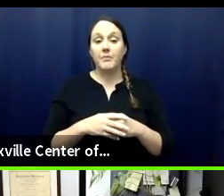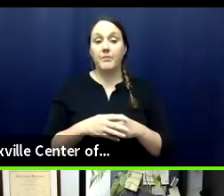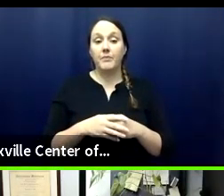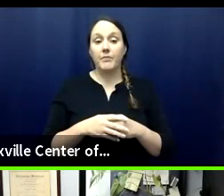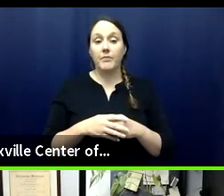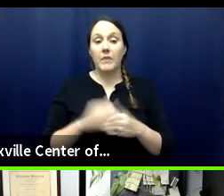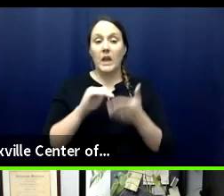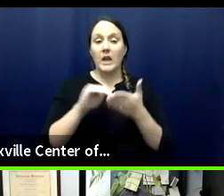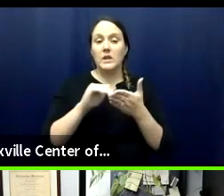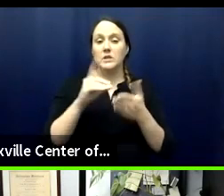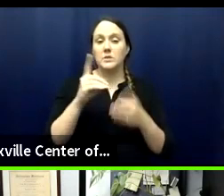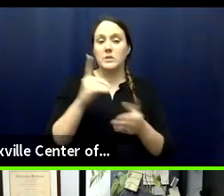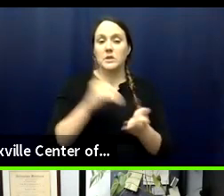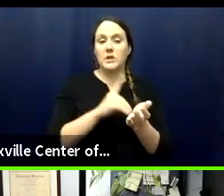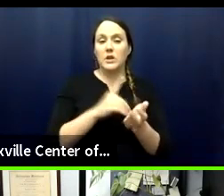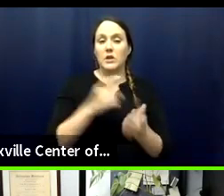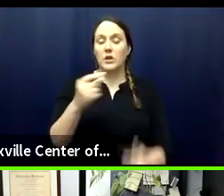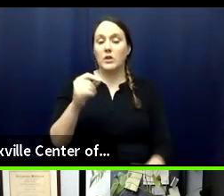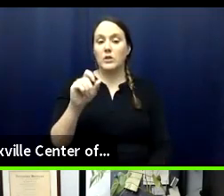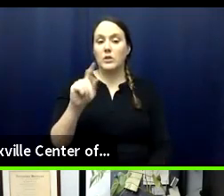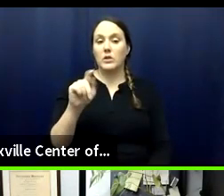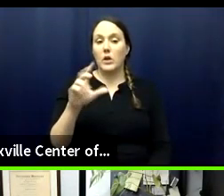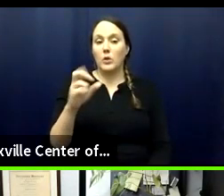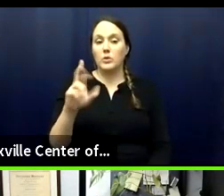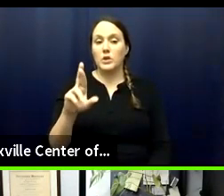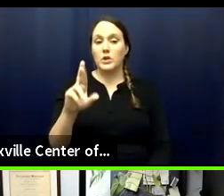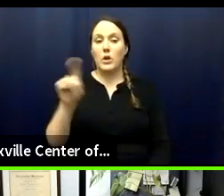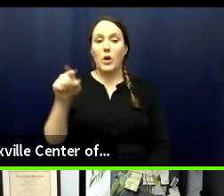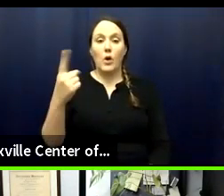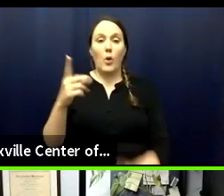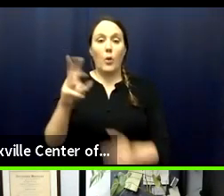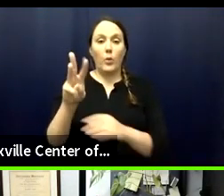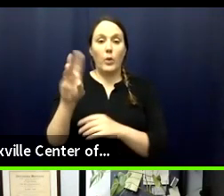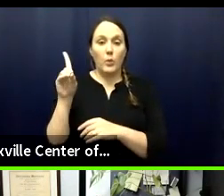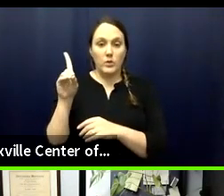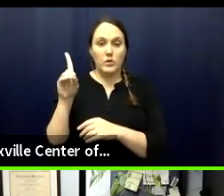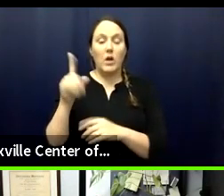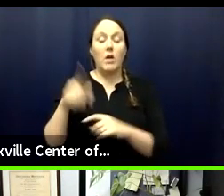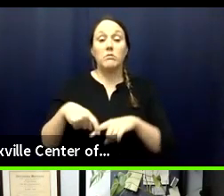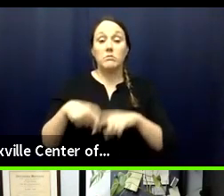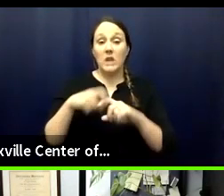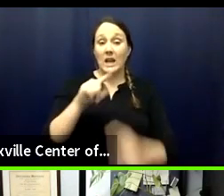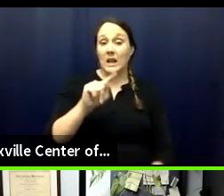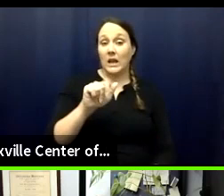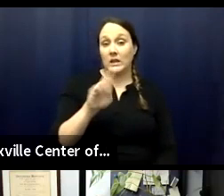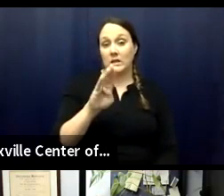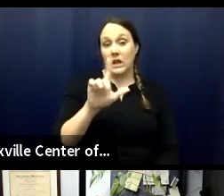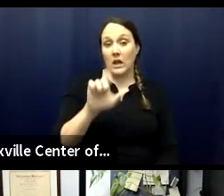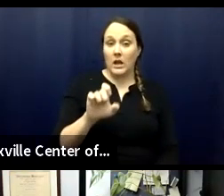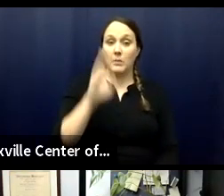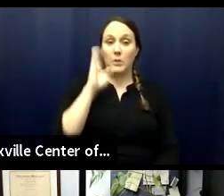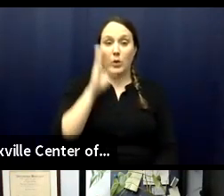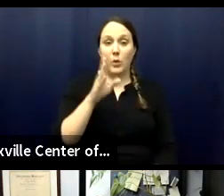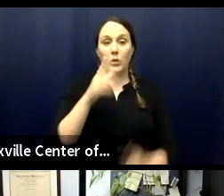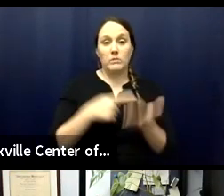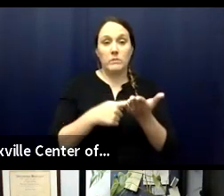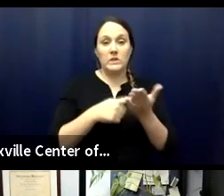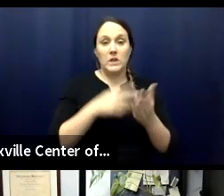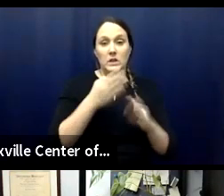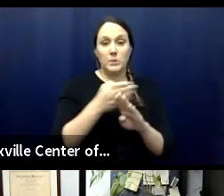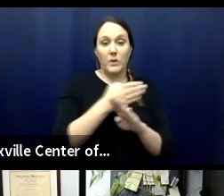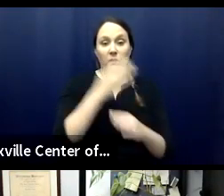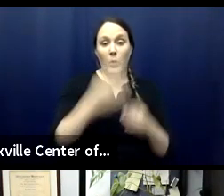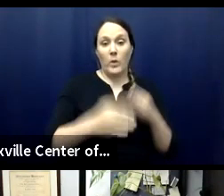Dr. Goetcher, only withdraw. Table would mean you'd need to take it up before the end of this meeting. Before the, I'm sorry.